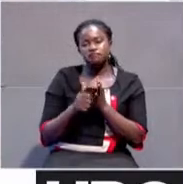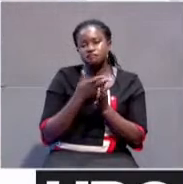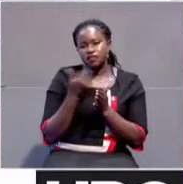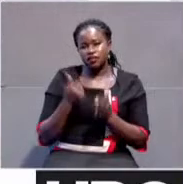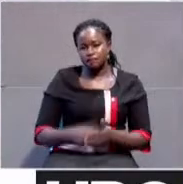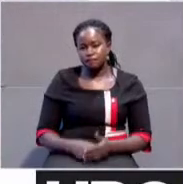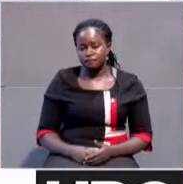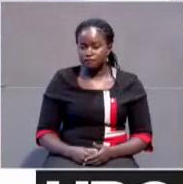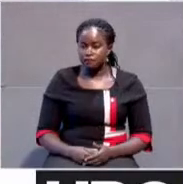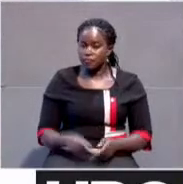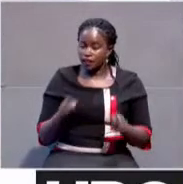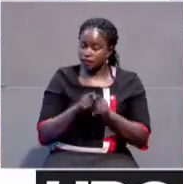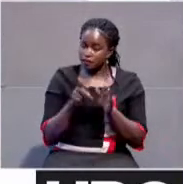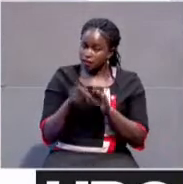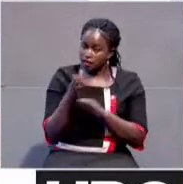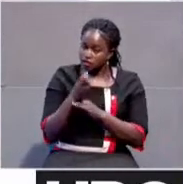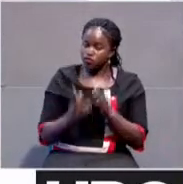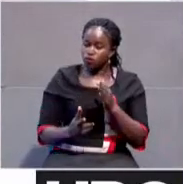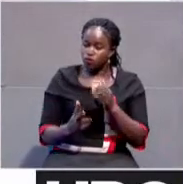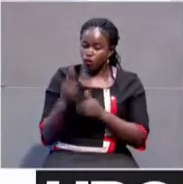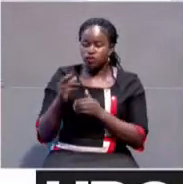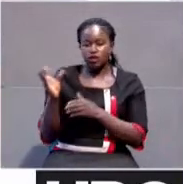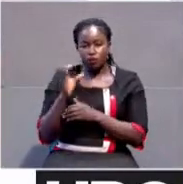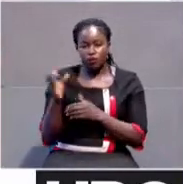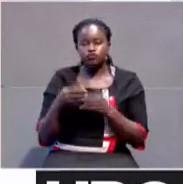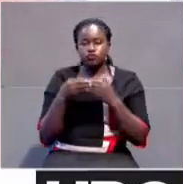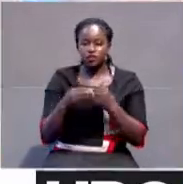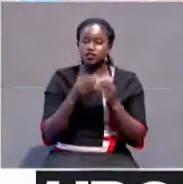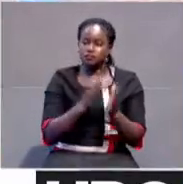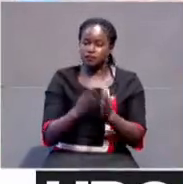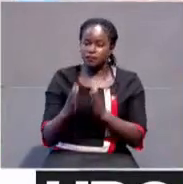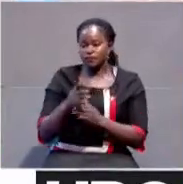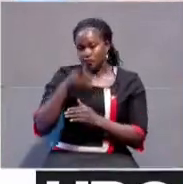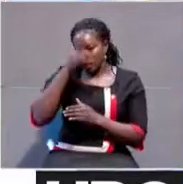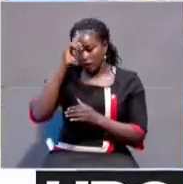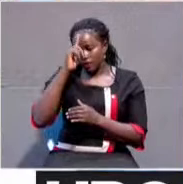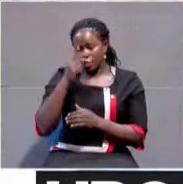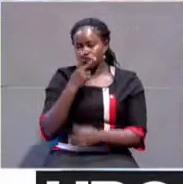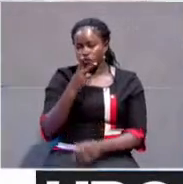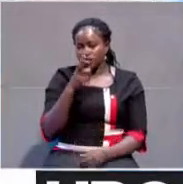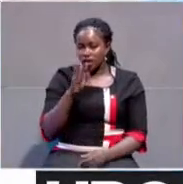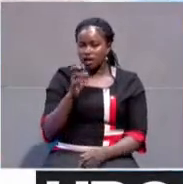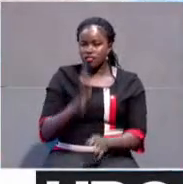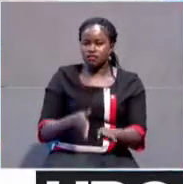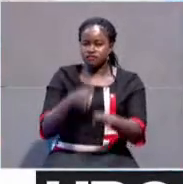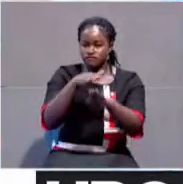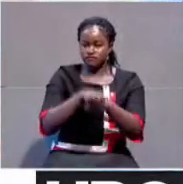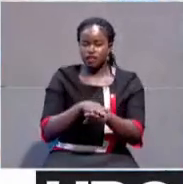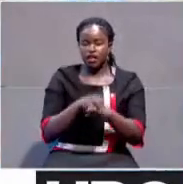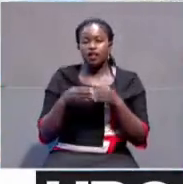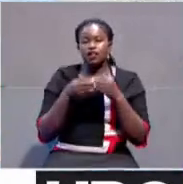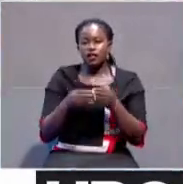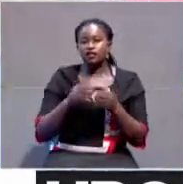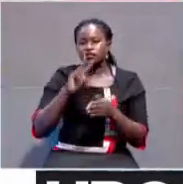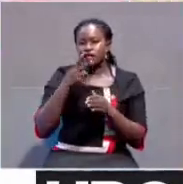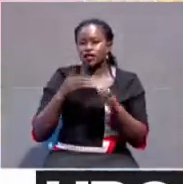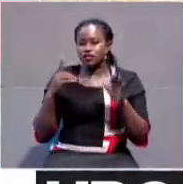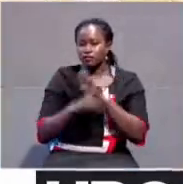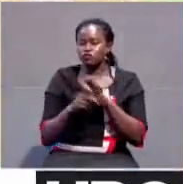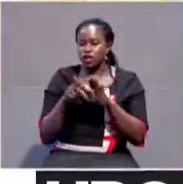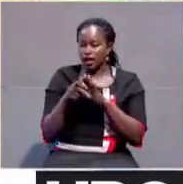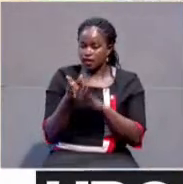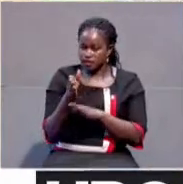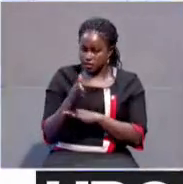Meanwhile, Katikiro has launched a committee to lead the preparations of Kabaka's 28th coronation, led by Second Deputy